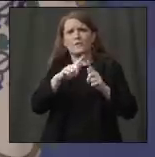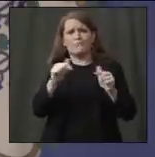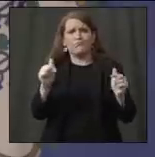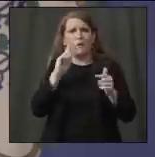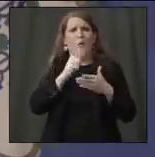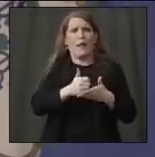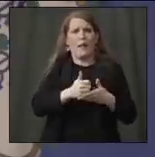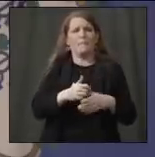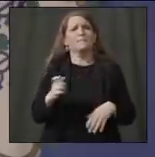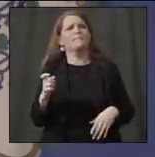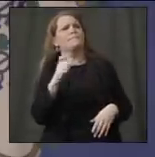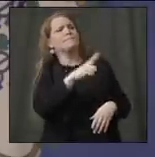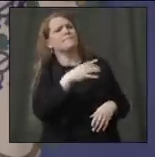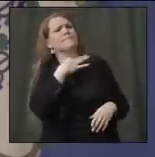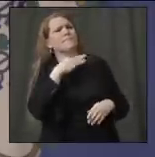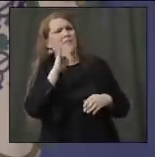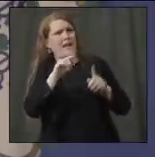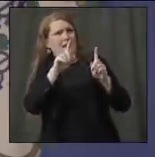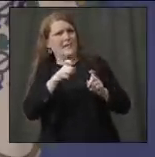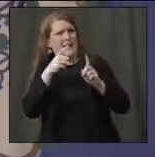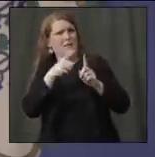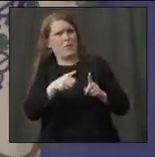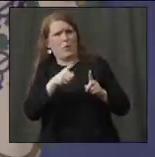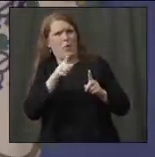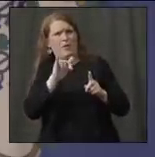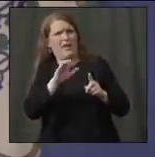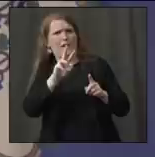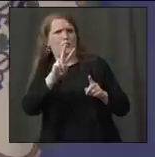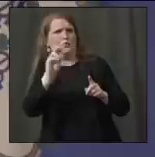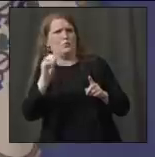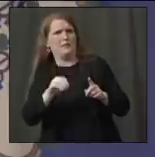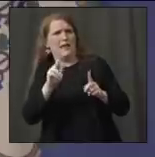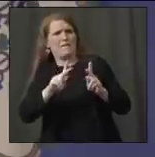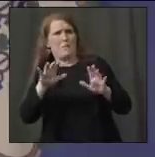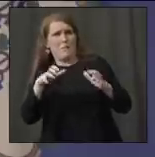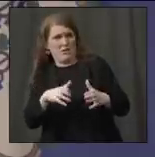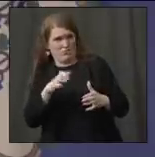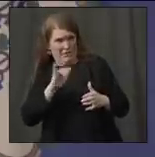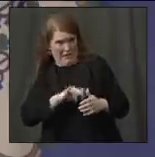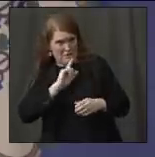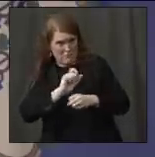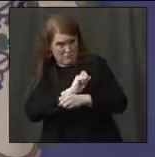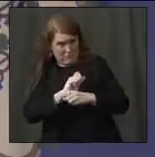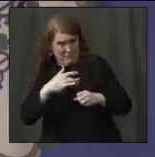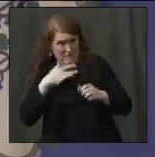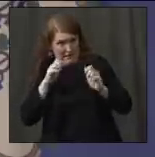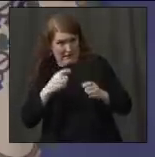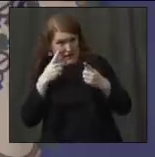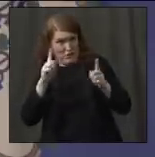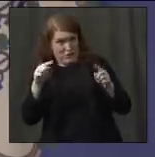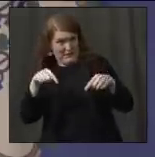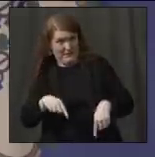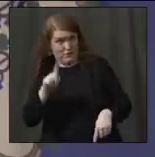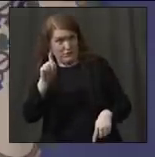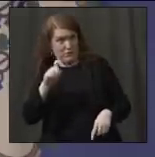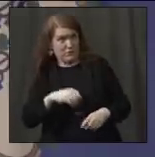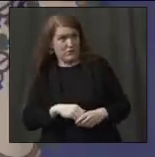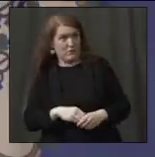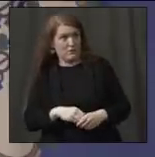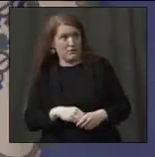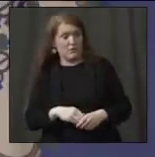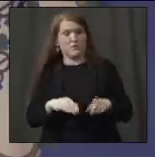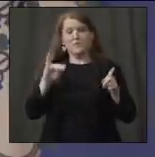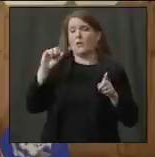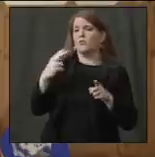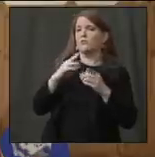are they realistic for Connecticut? Oh, in terms of that 2% number? Yeah, right. I think it